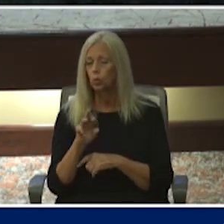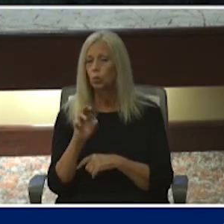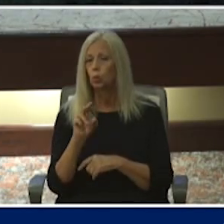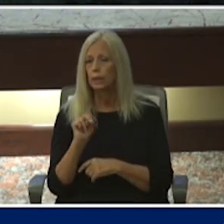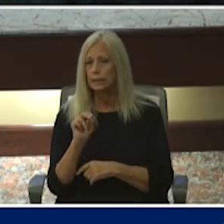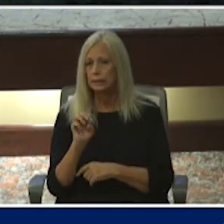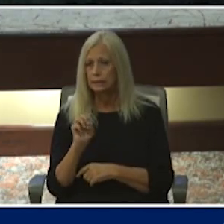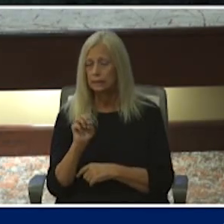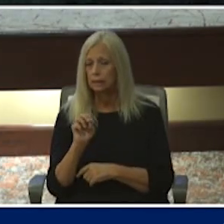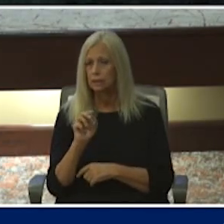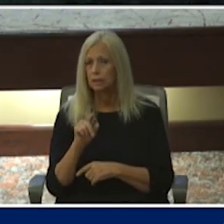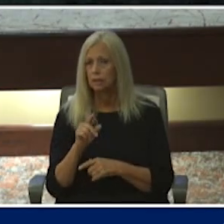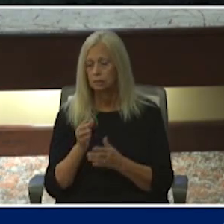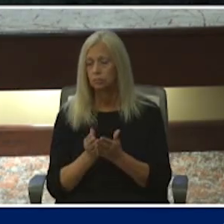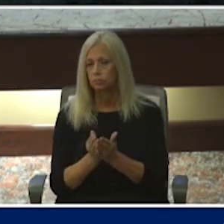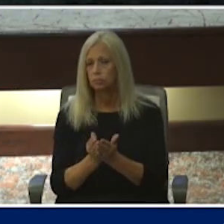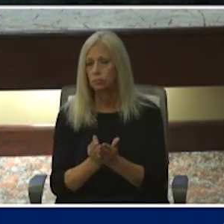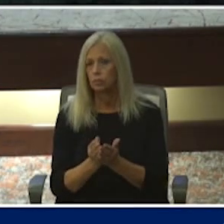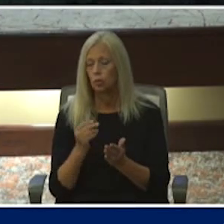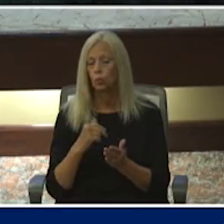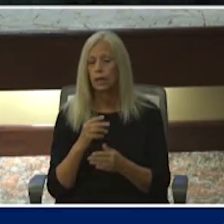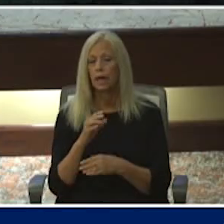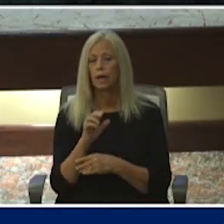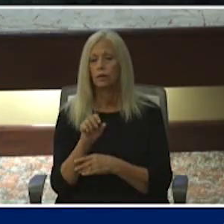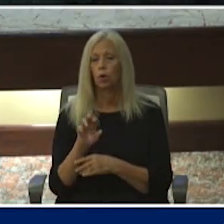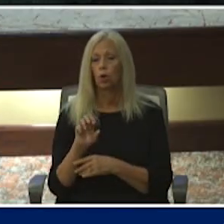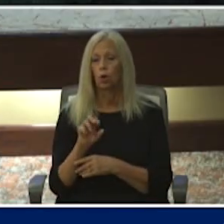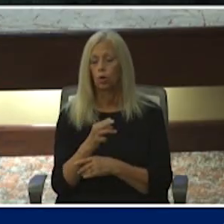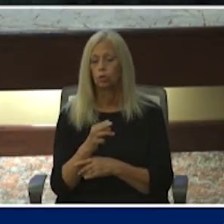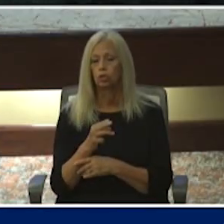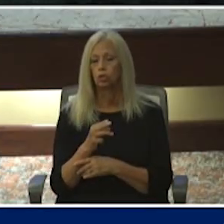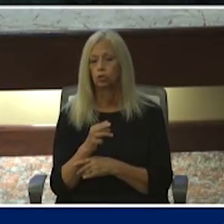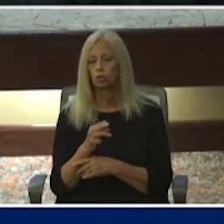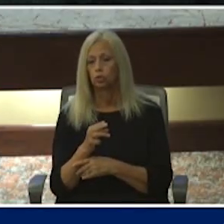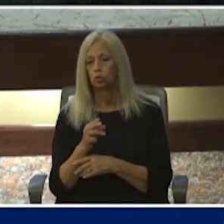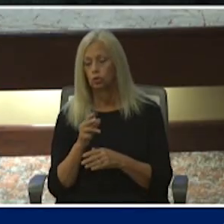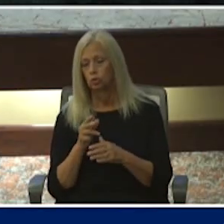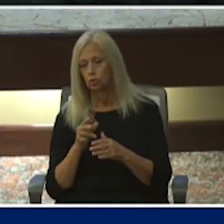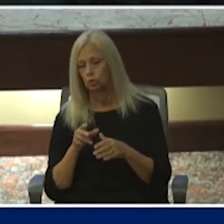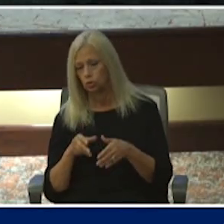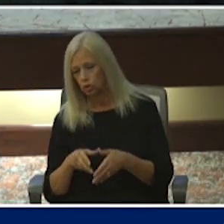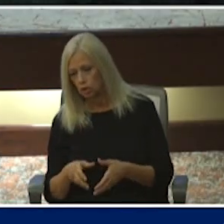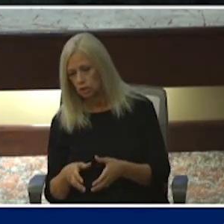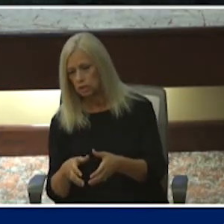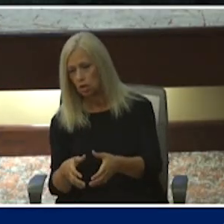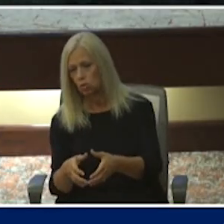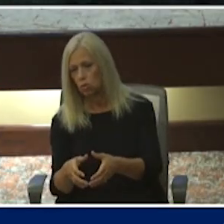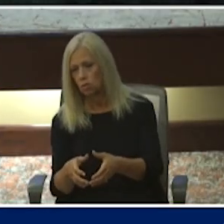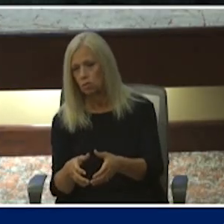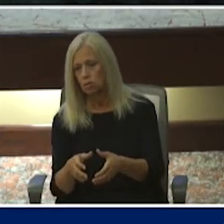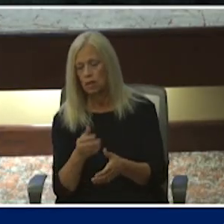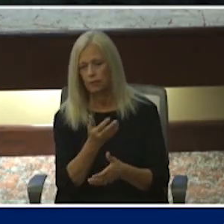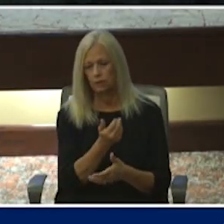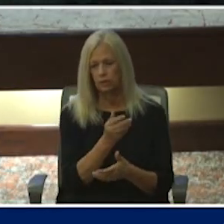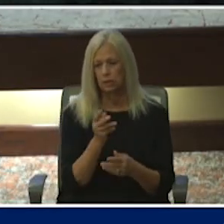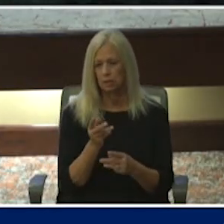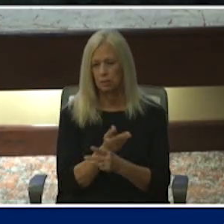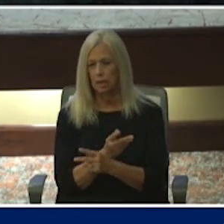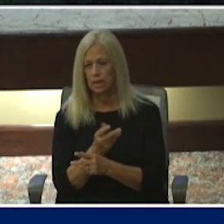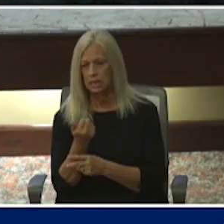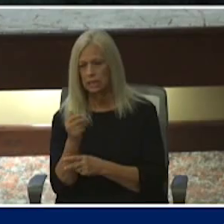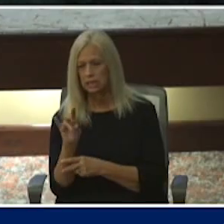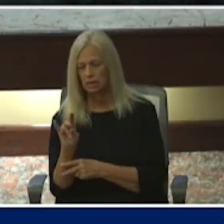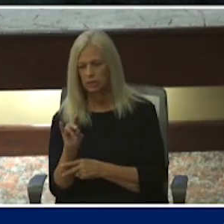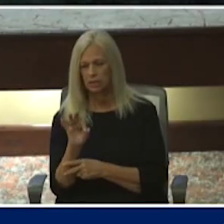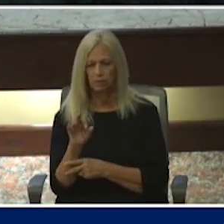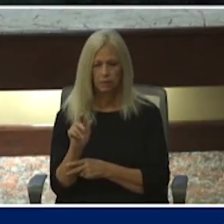is here. We've got the arch tunnel storm drain, which I think is 15 by 17, 15 feet by 17 feet.